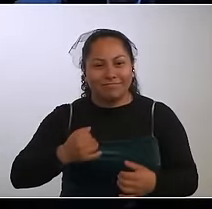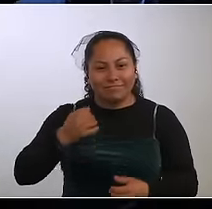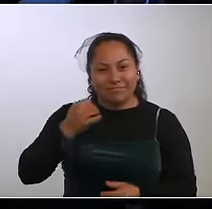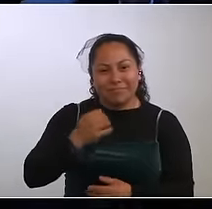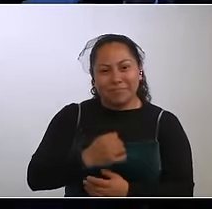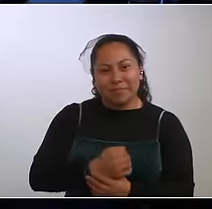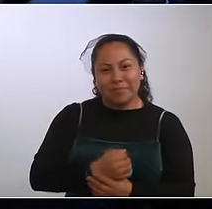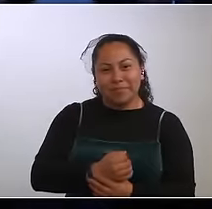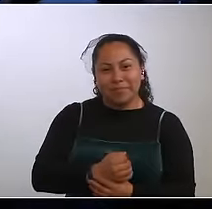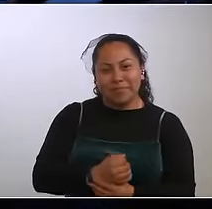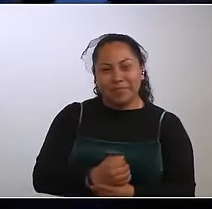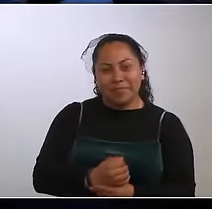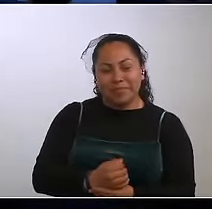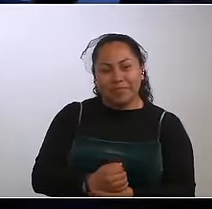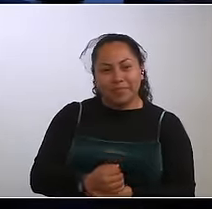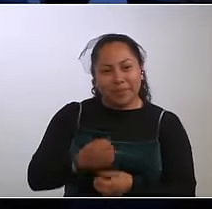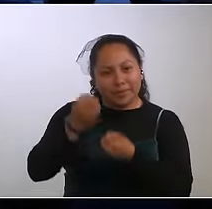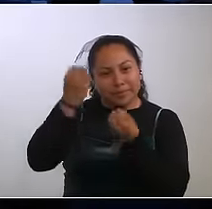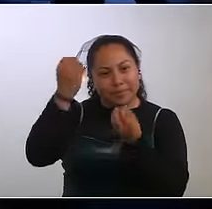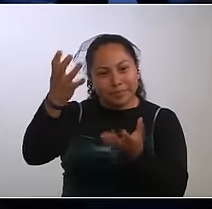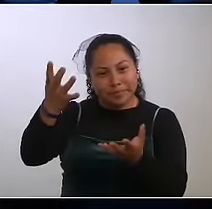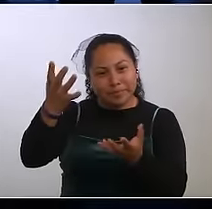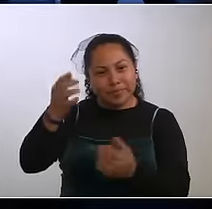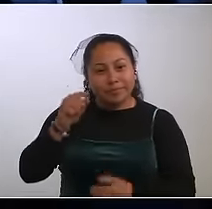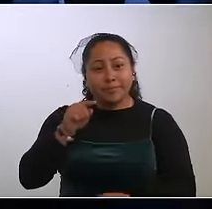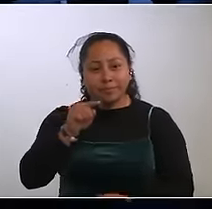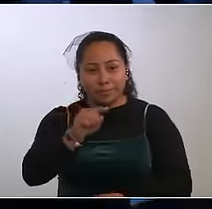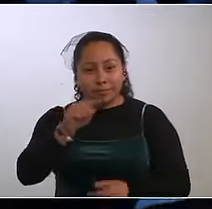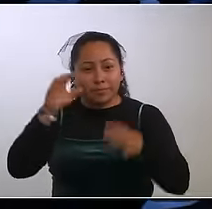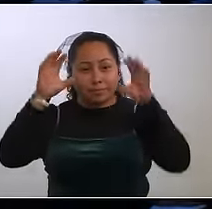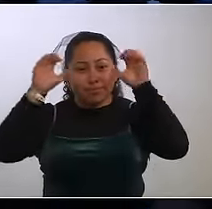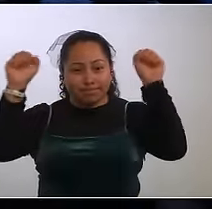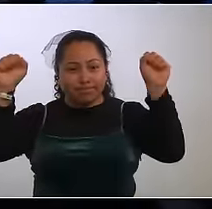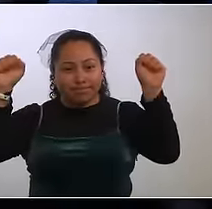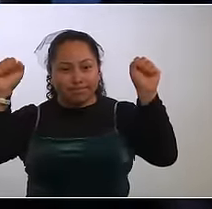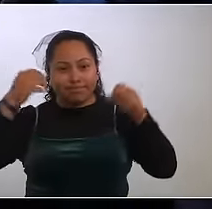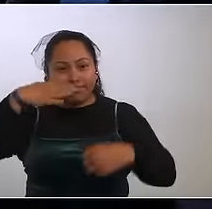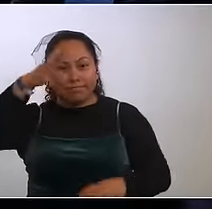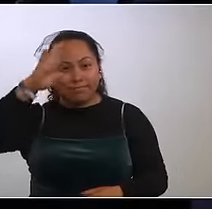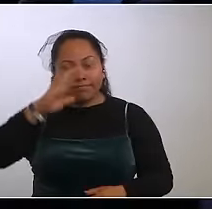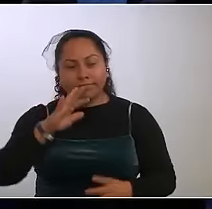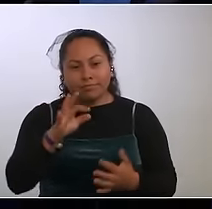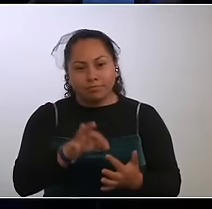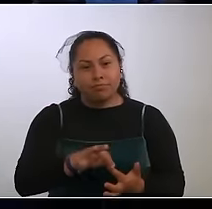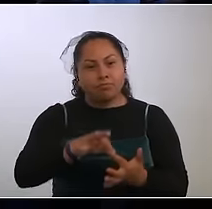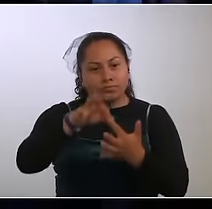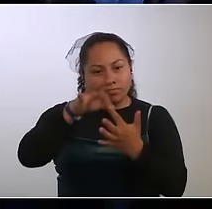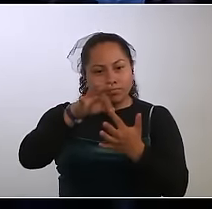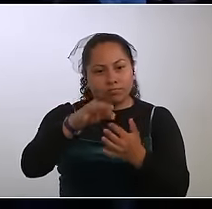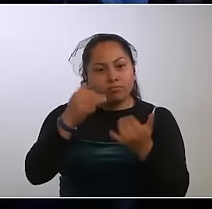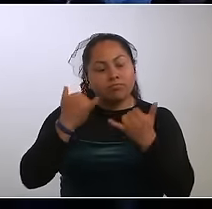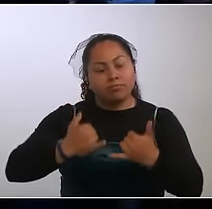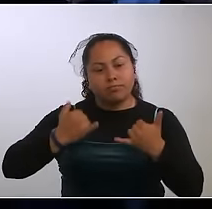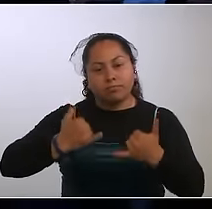let me just give you a word. You are the president that God has chosen for this moment, right